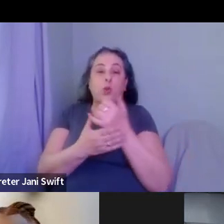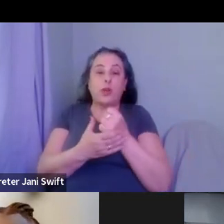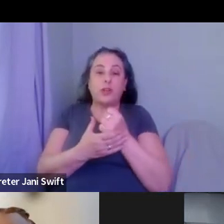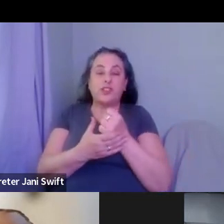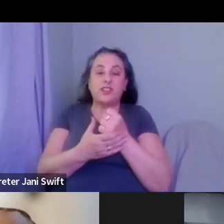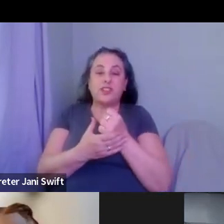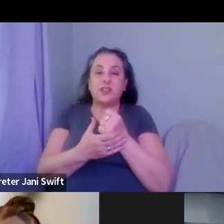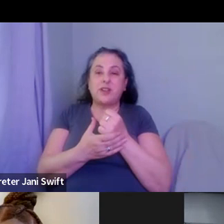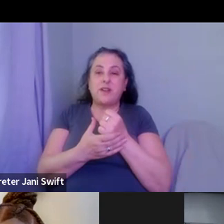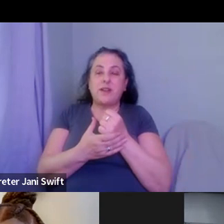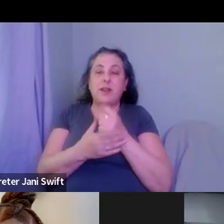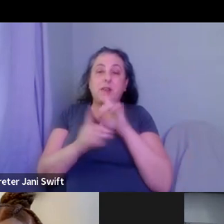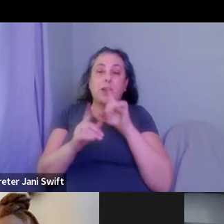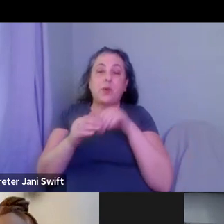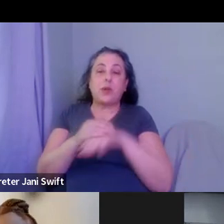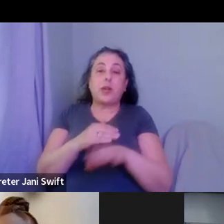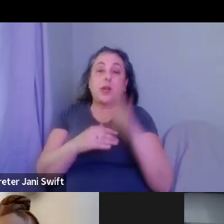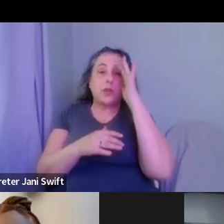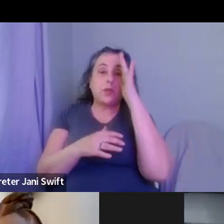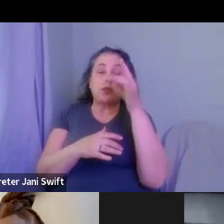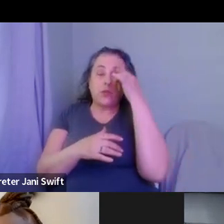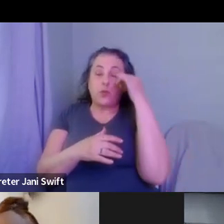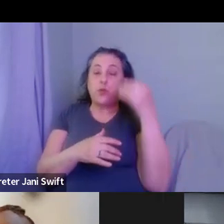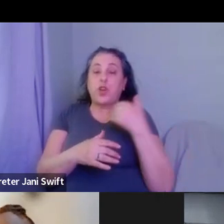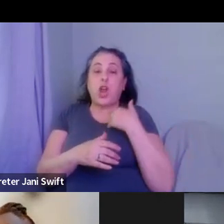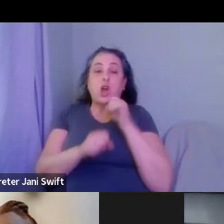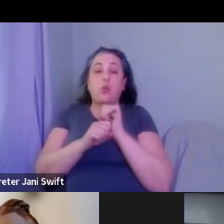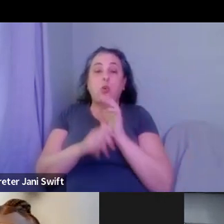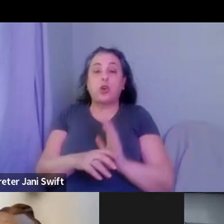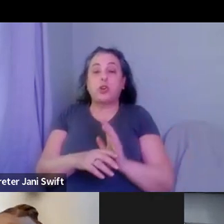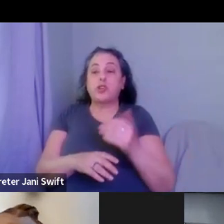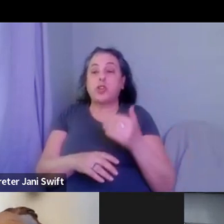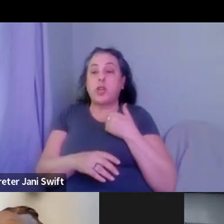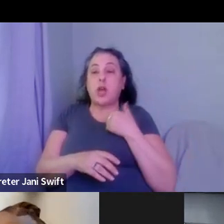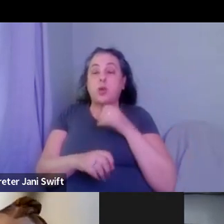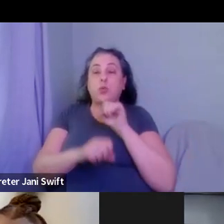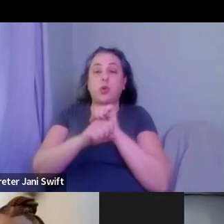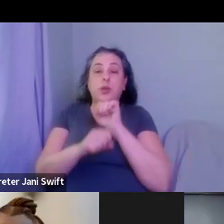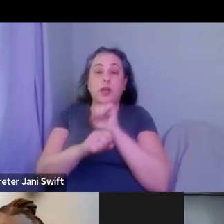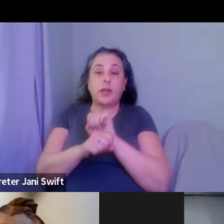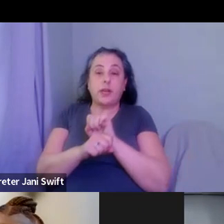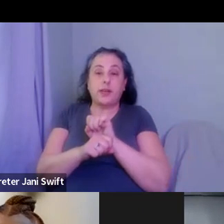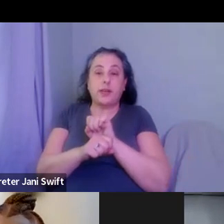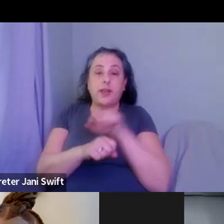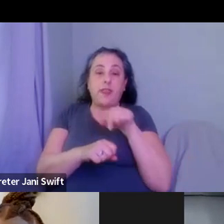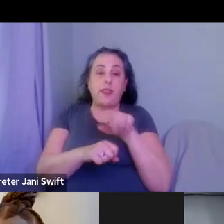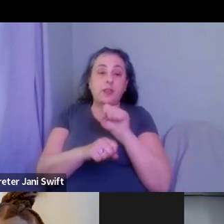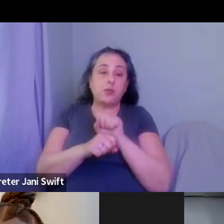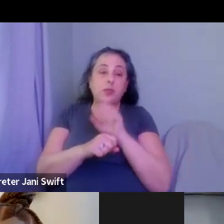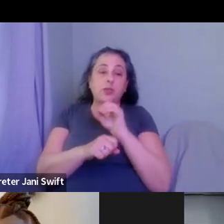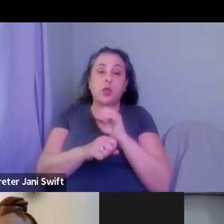And so going into the future for young workers that are working, this work is